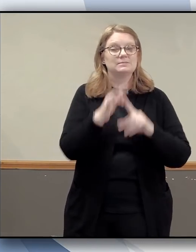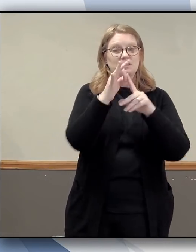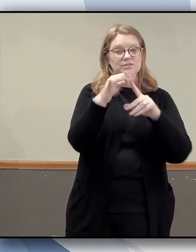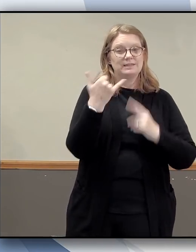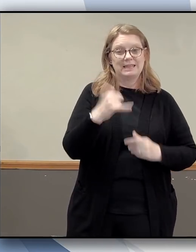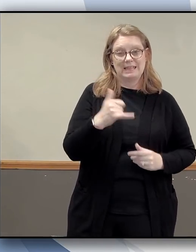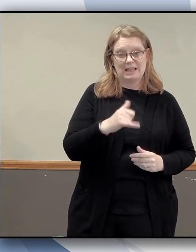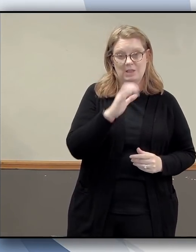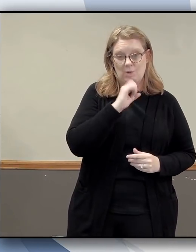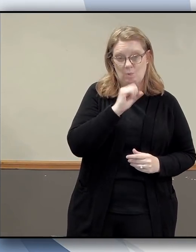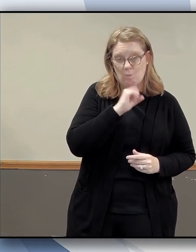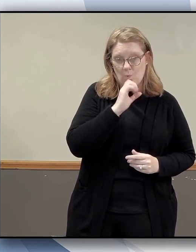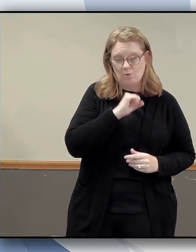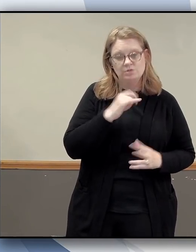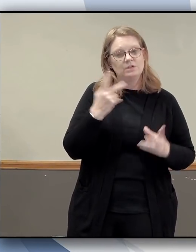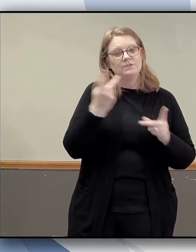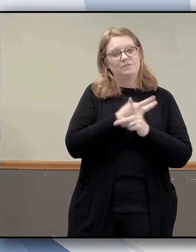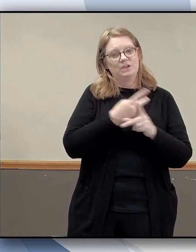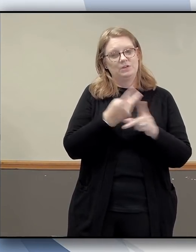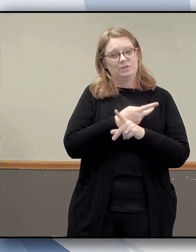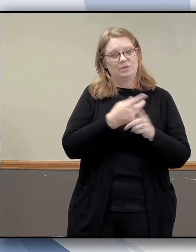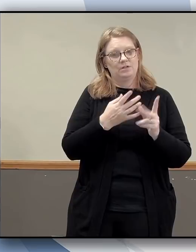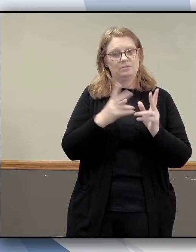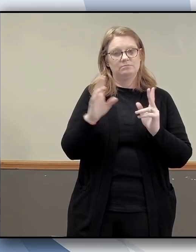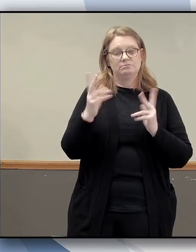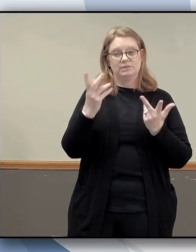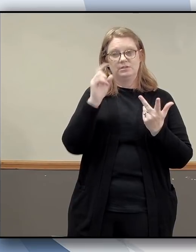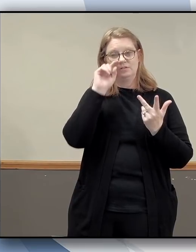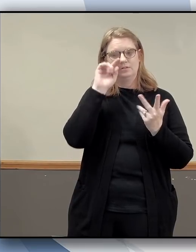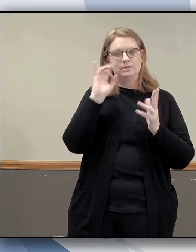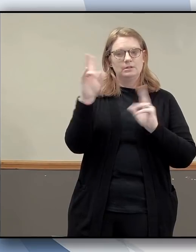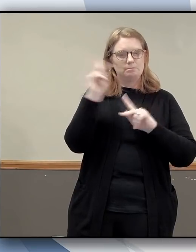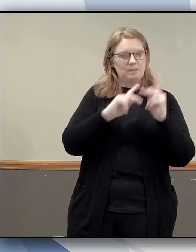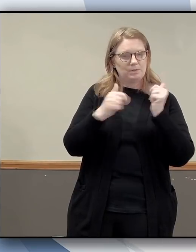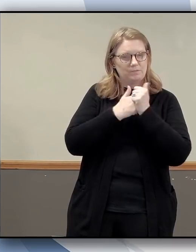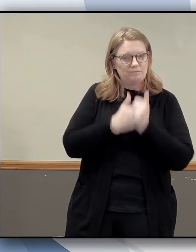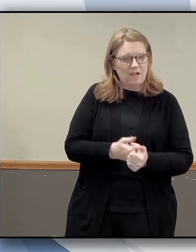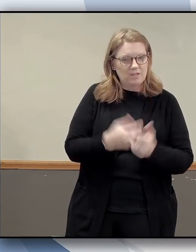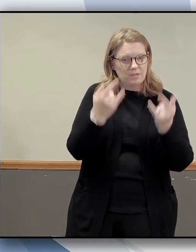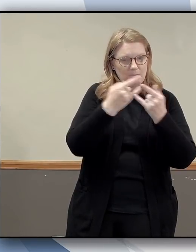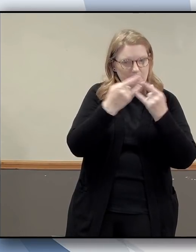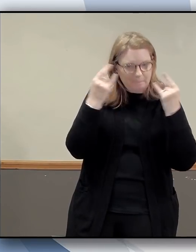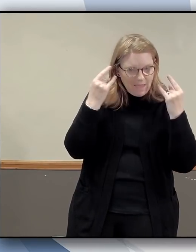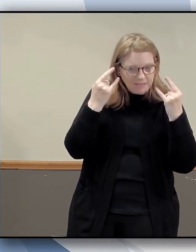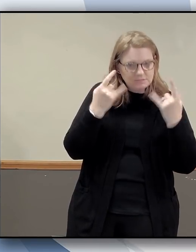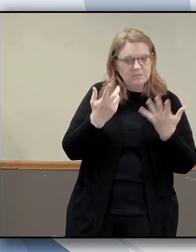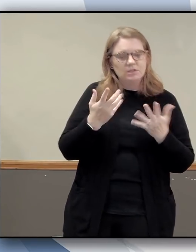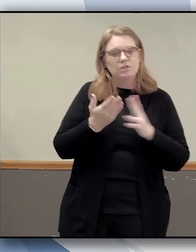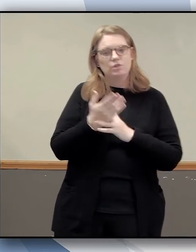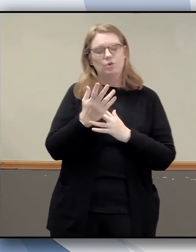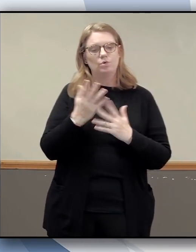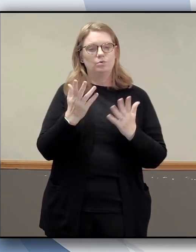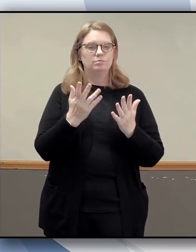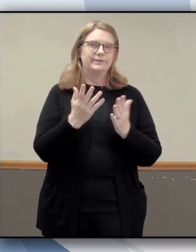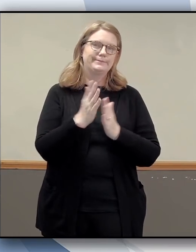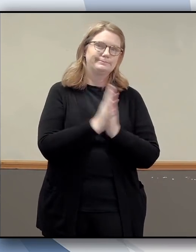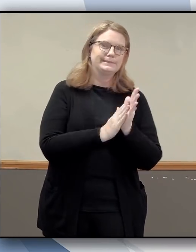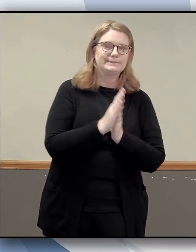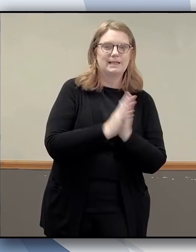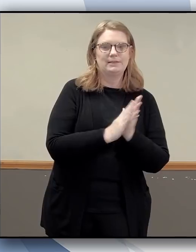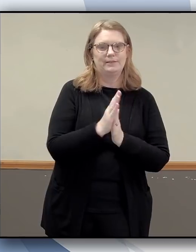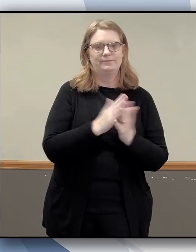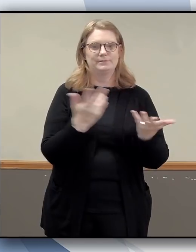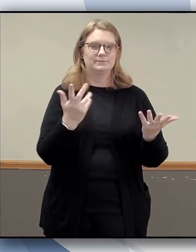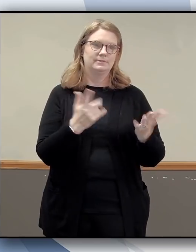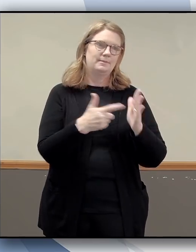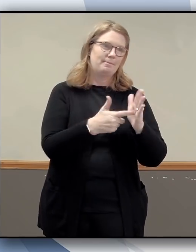levels, to find ways to increase mask compliance, whether it's through incentives, mandates, or other means.